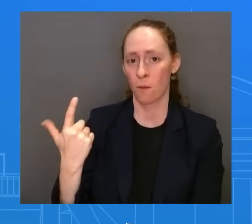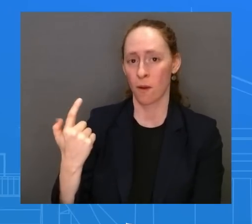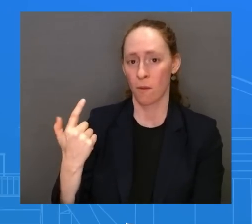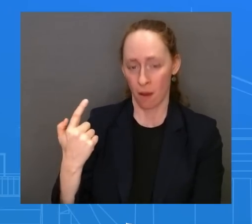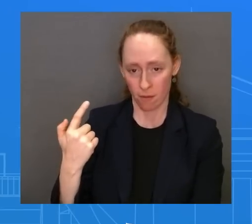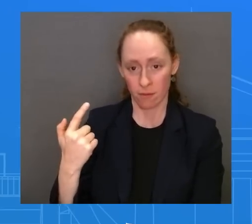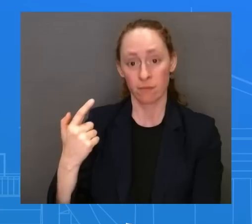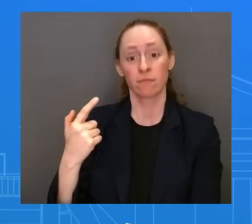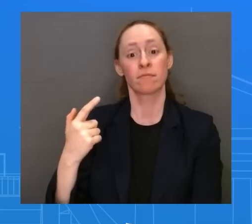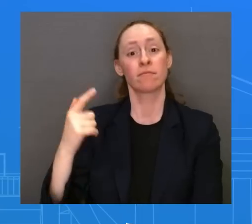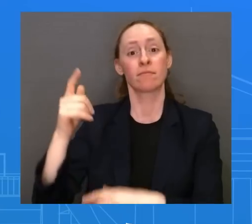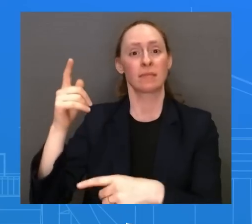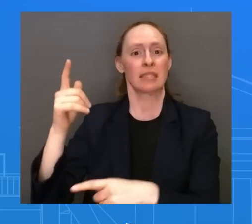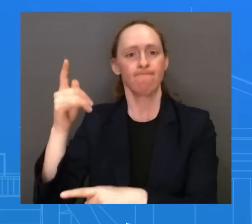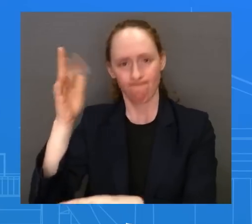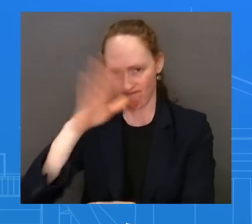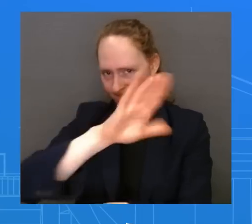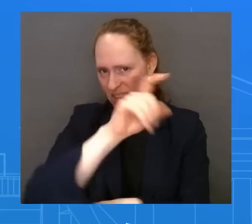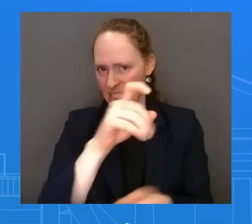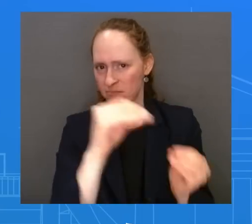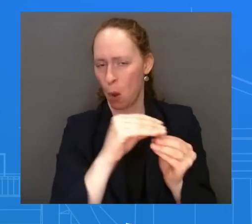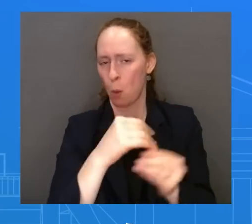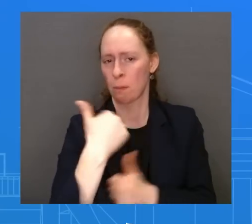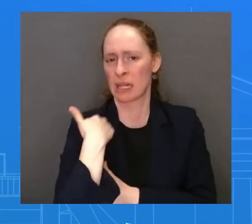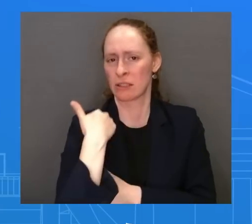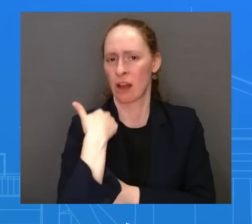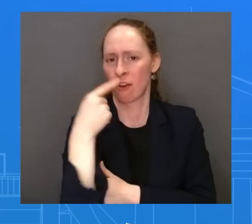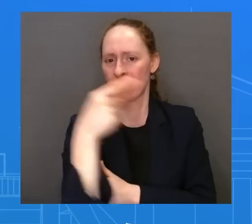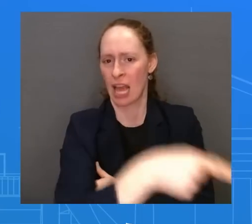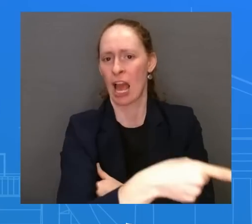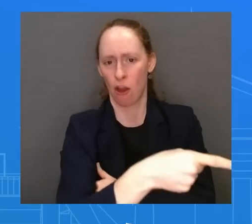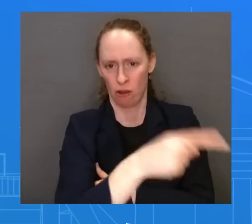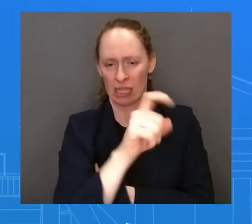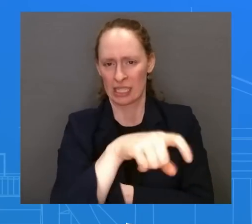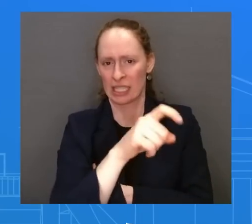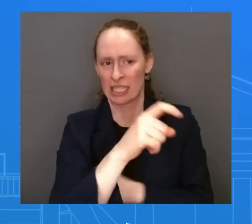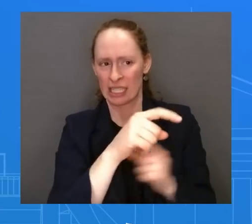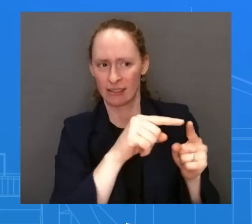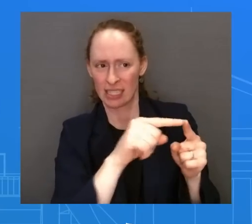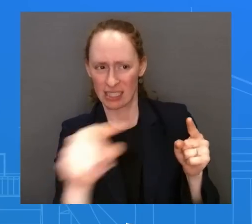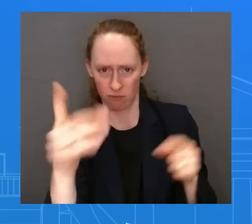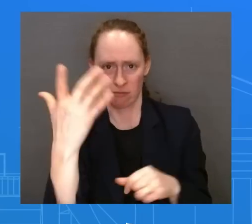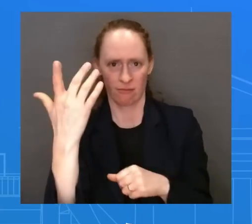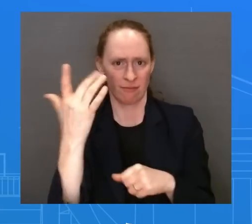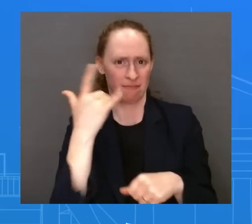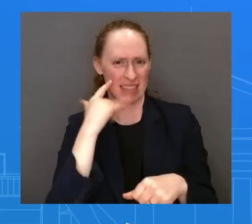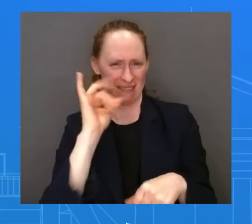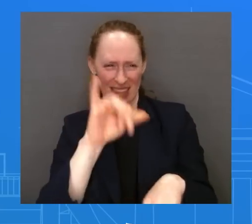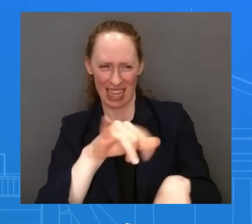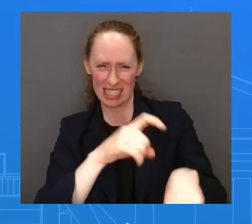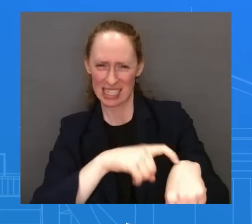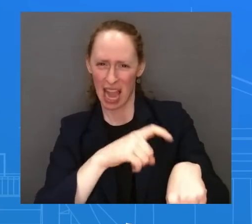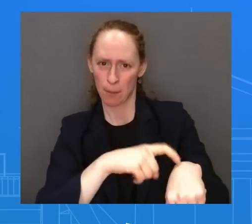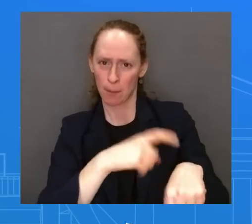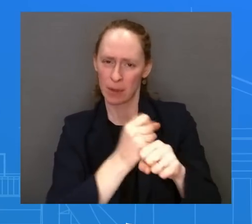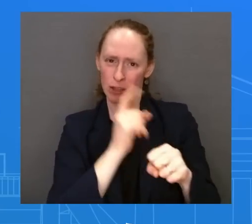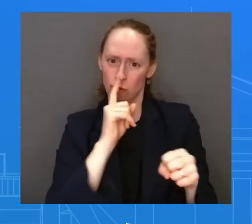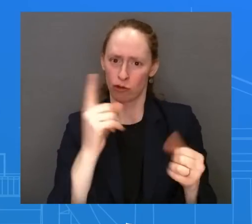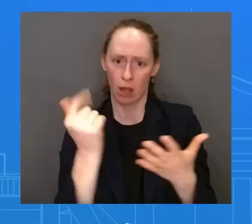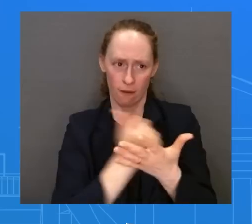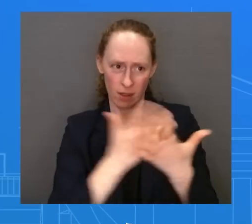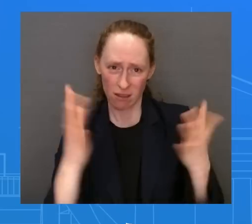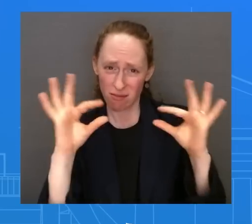were ever needed throughout President Biden insisted that his team plan for worst case scenarios such as the fall of Kabul